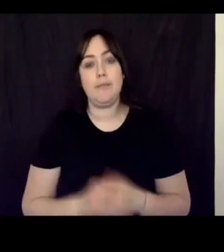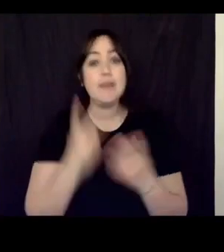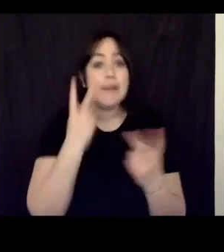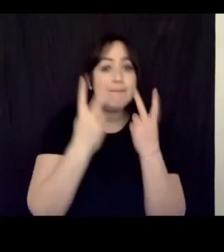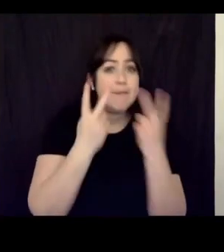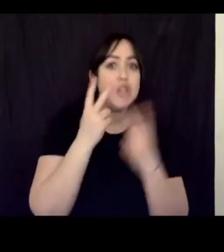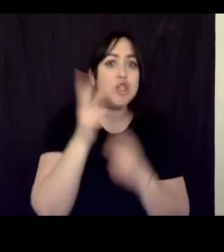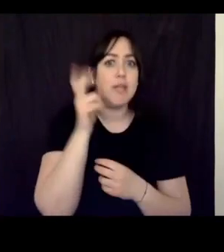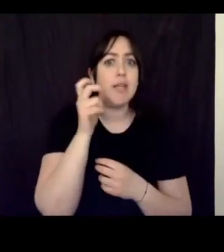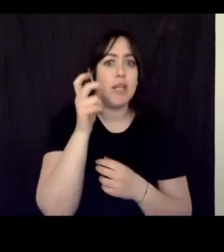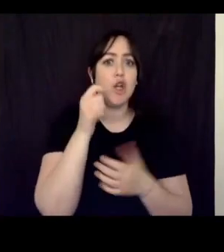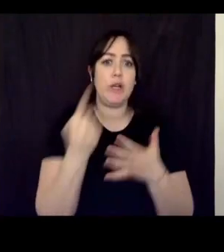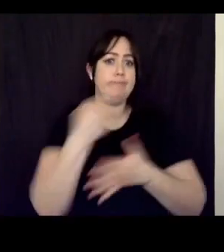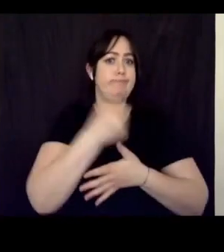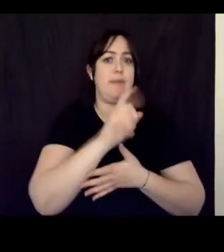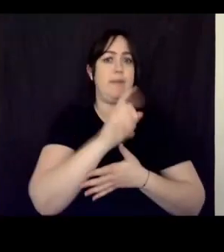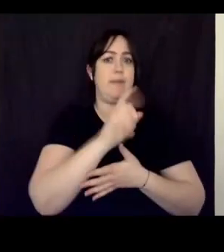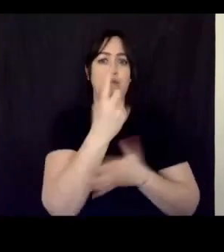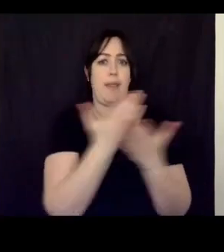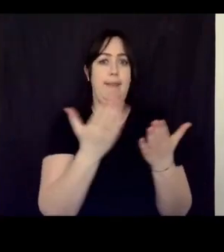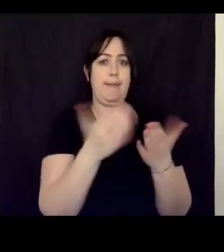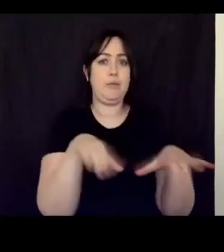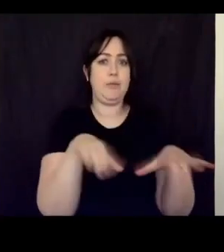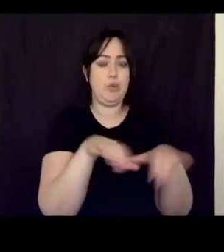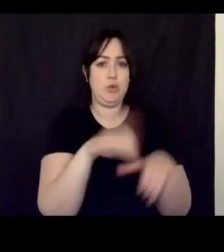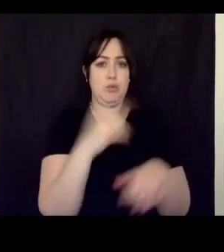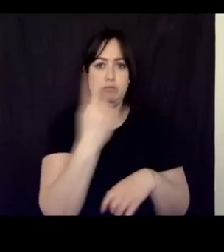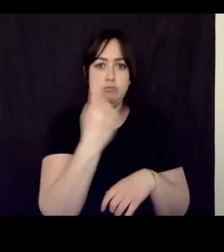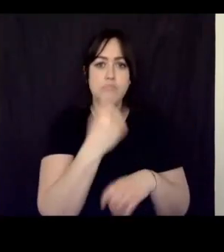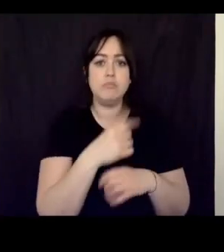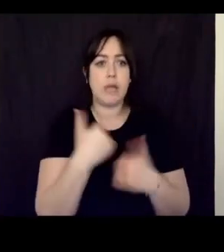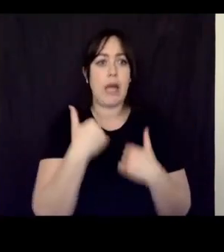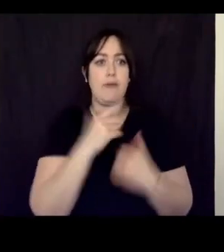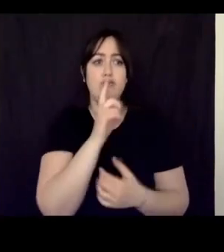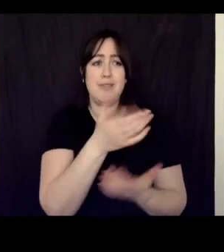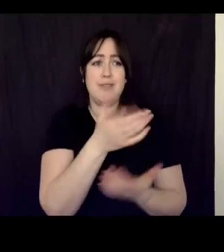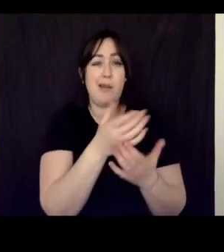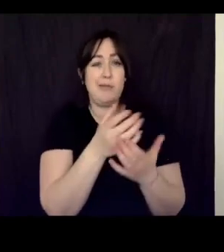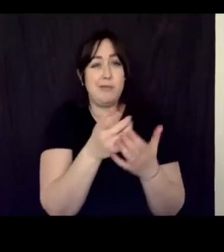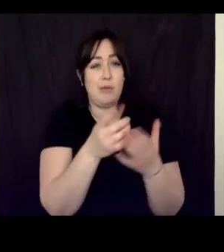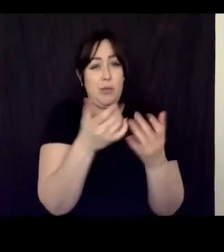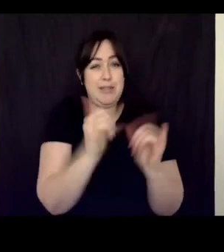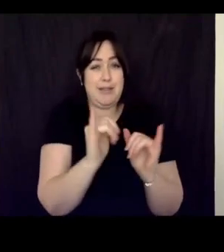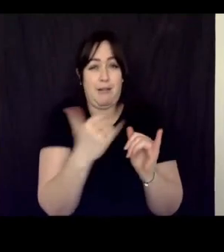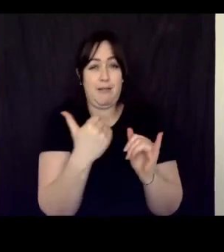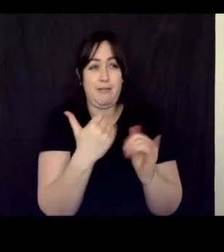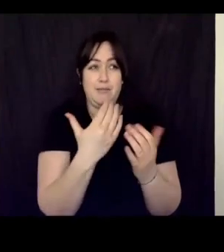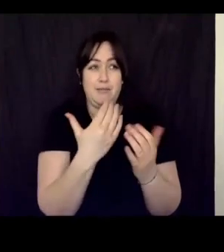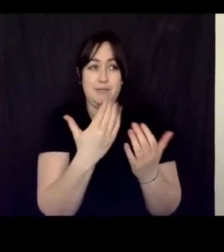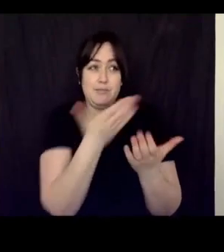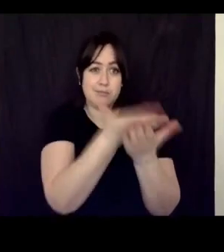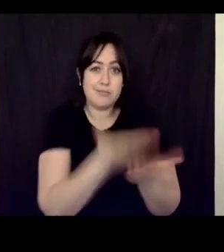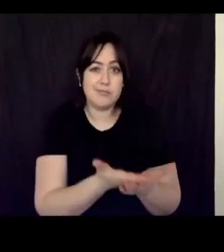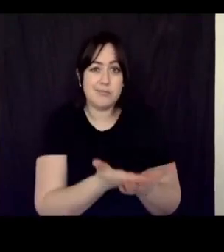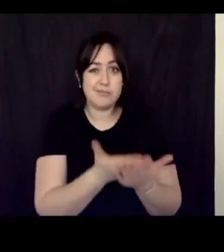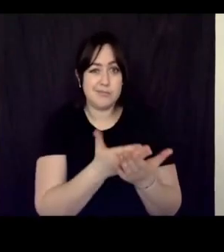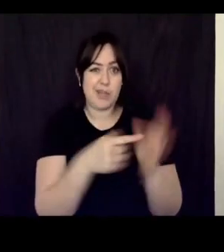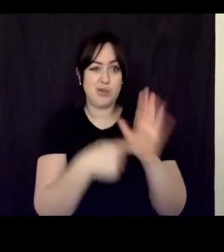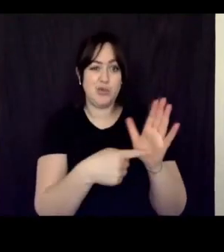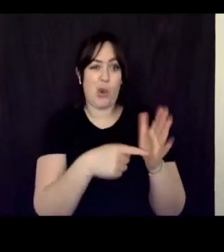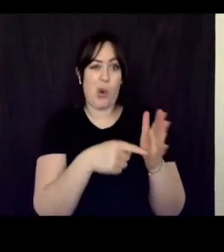have real evidence to show we're not actually doing that even well. We're using tools for children that